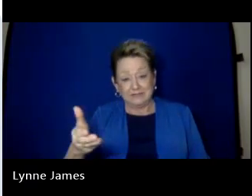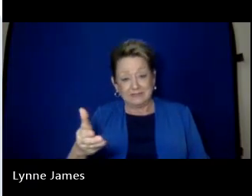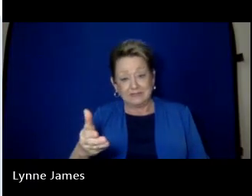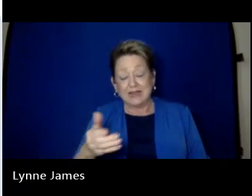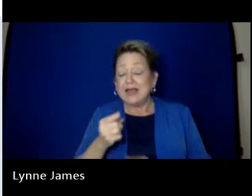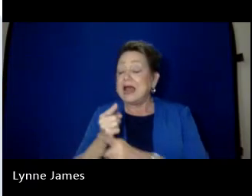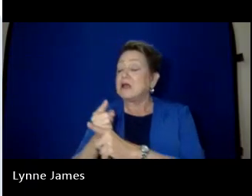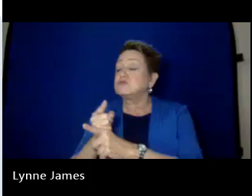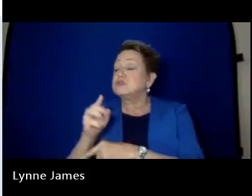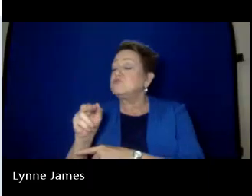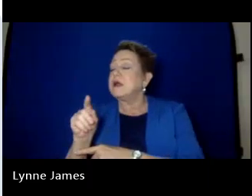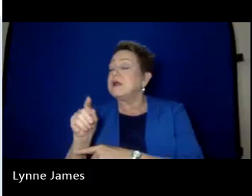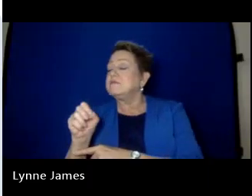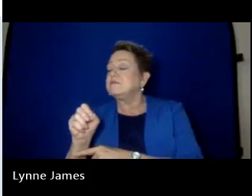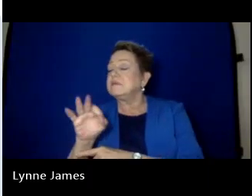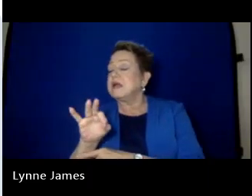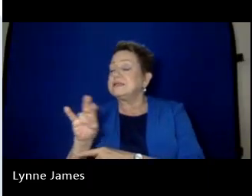rate of 97%.